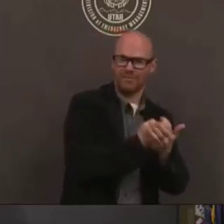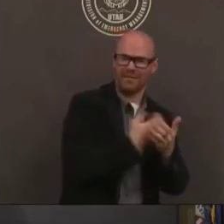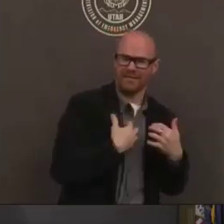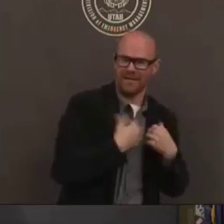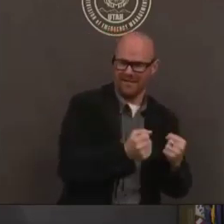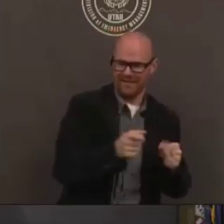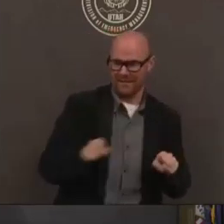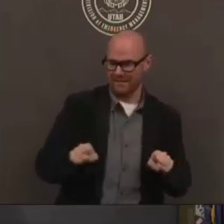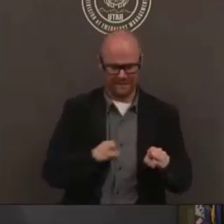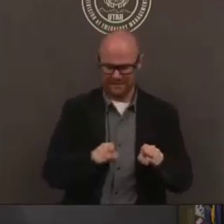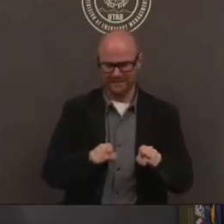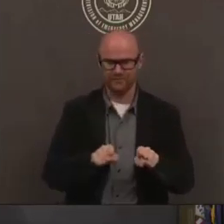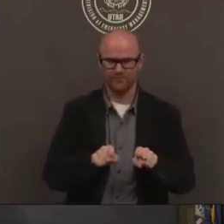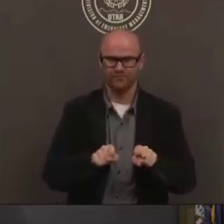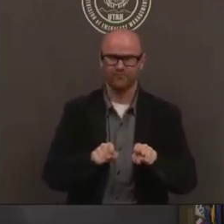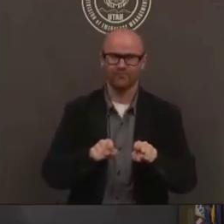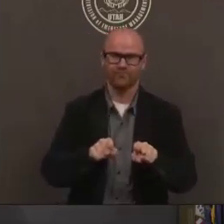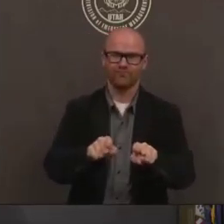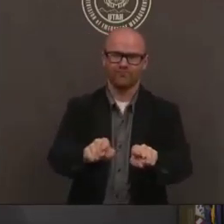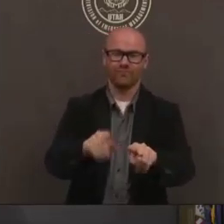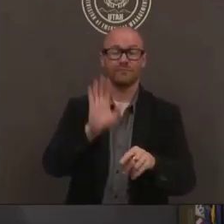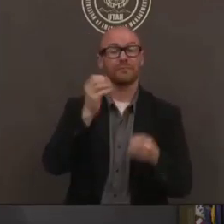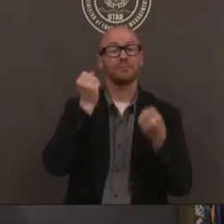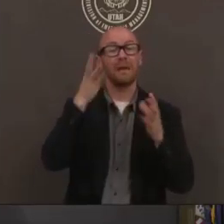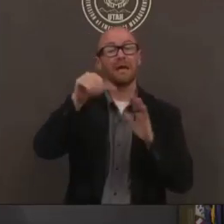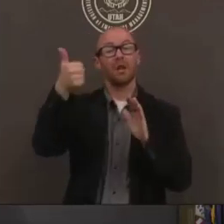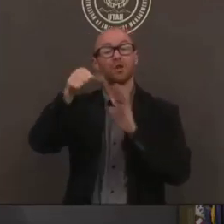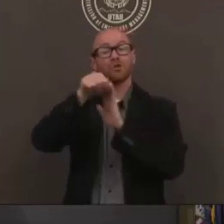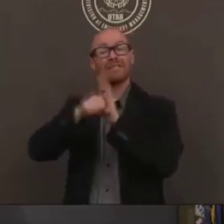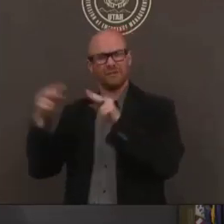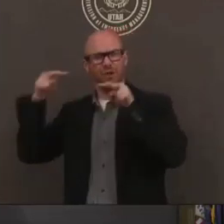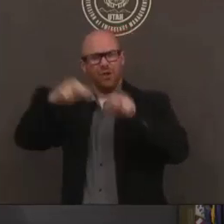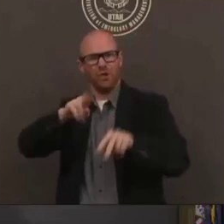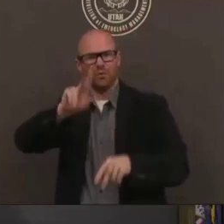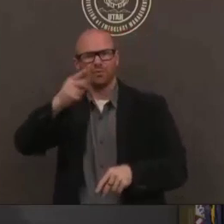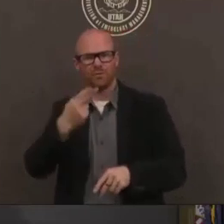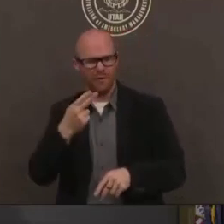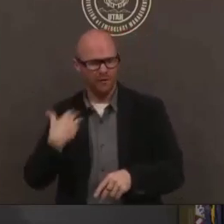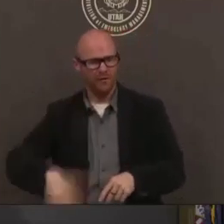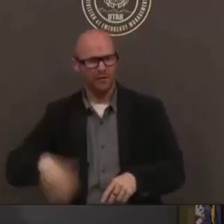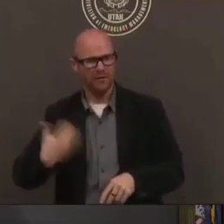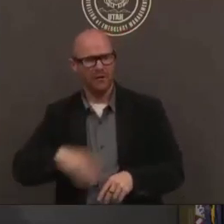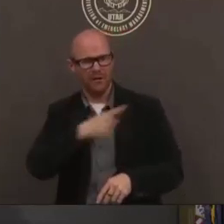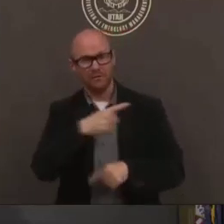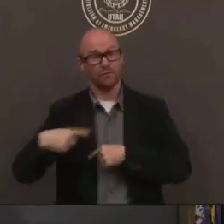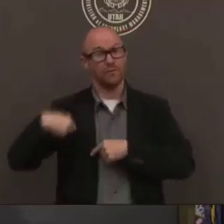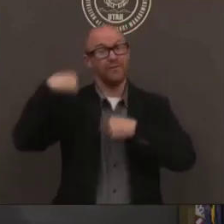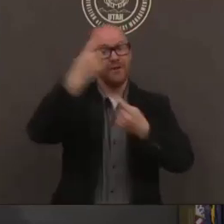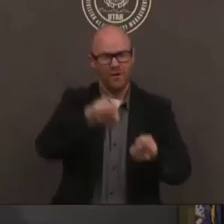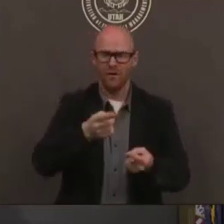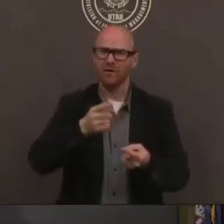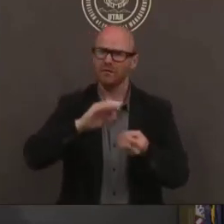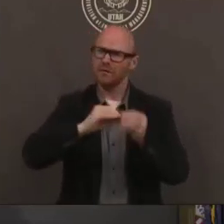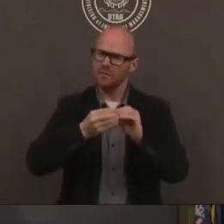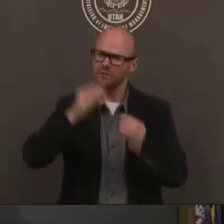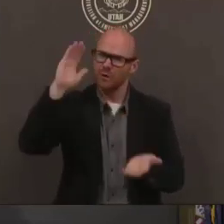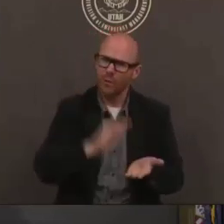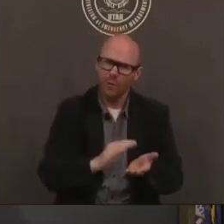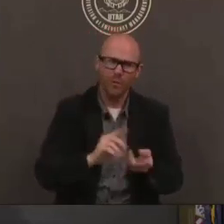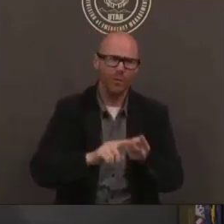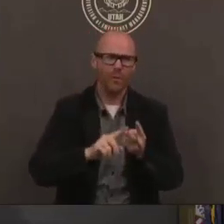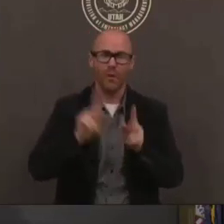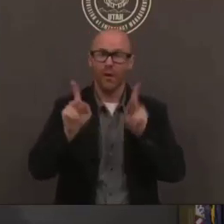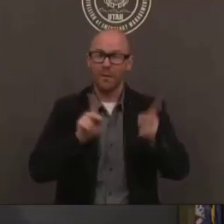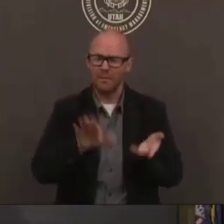And I think it's the approach that a lot of states are looking at because we've had success in both areas. And I know that this has been an